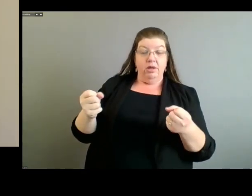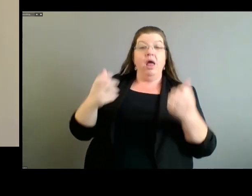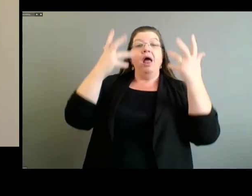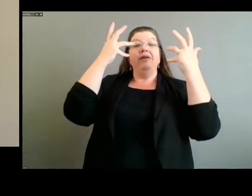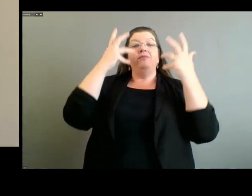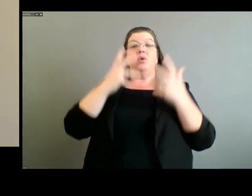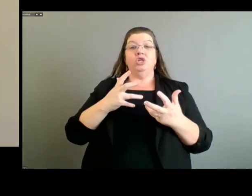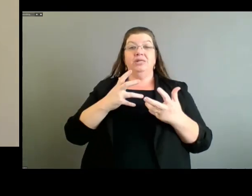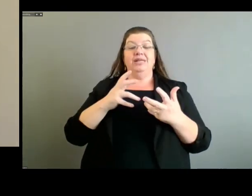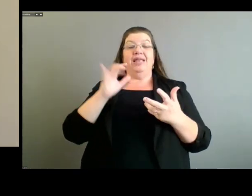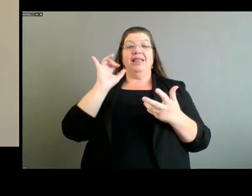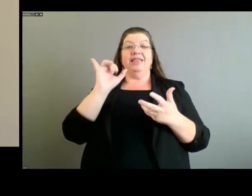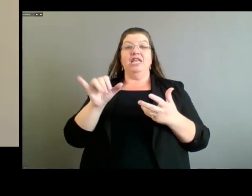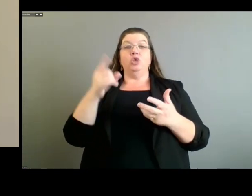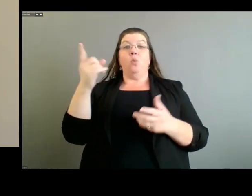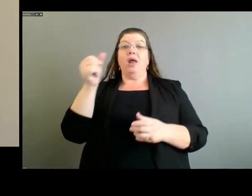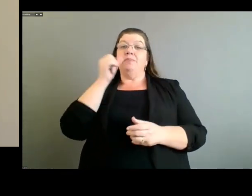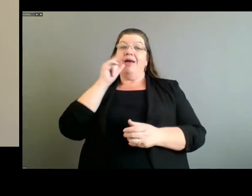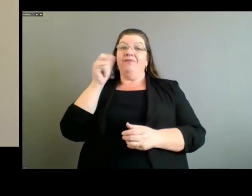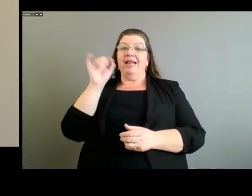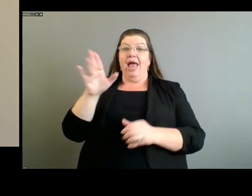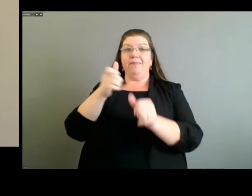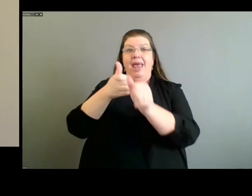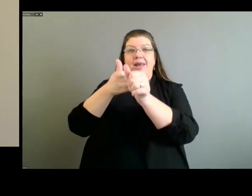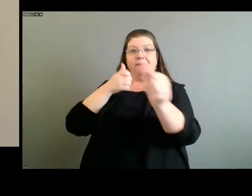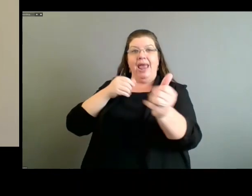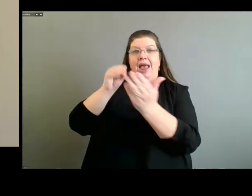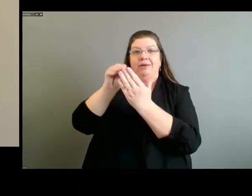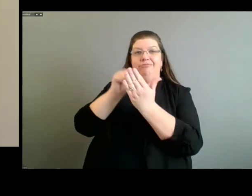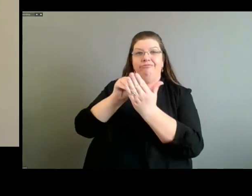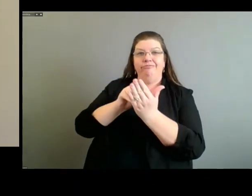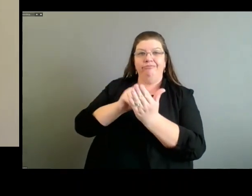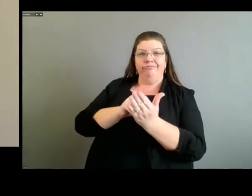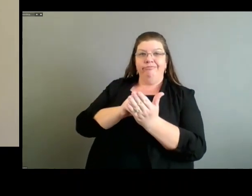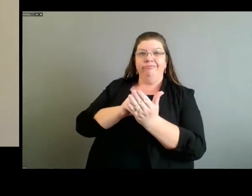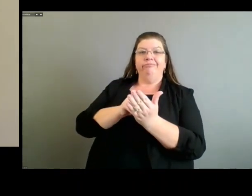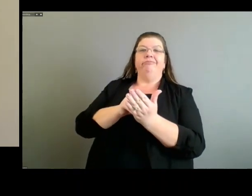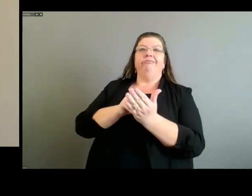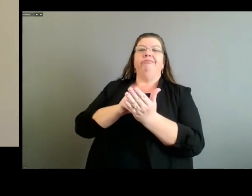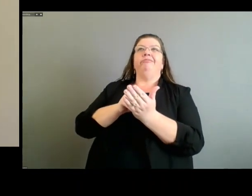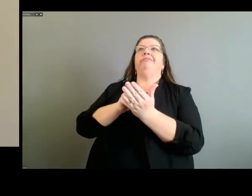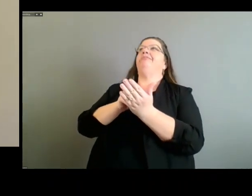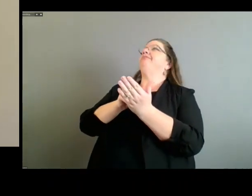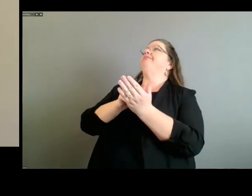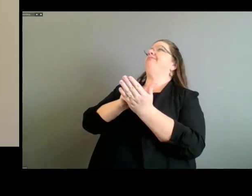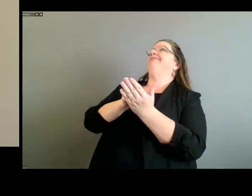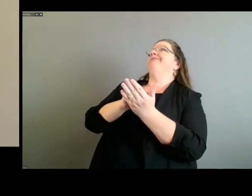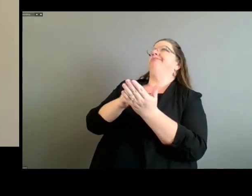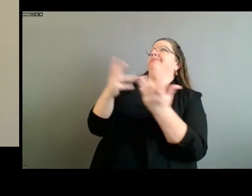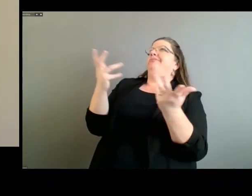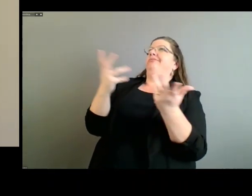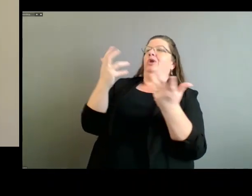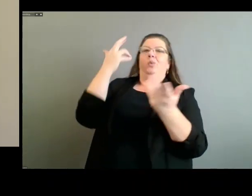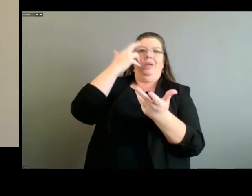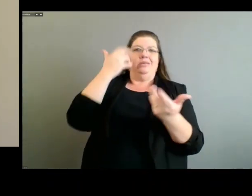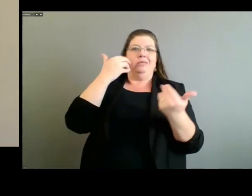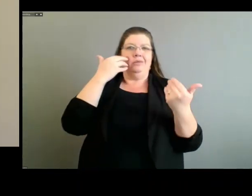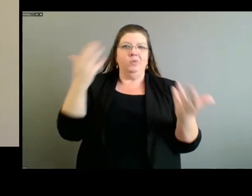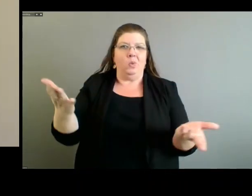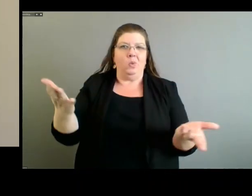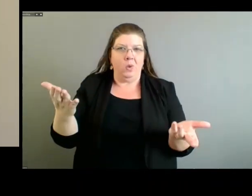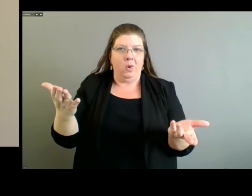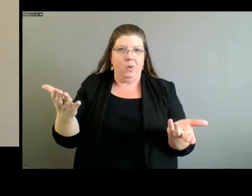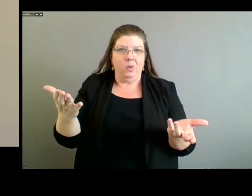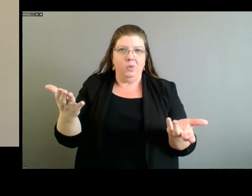this particular private lab had a backlog for, I don't know for what kind of reasons,